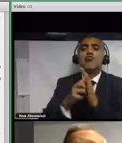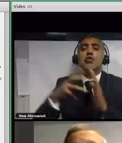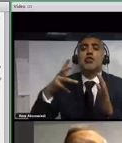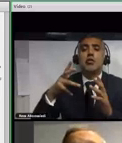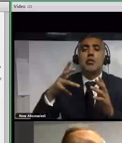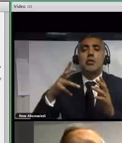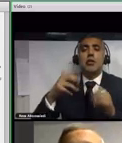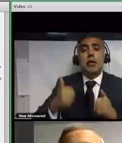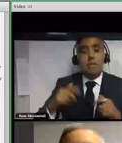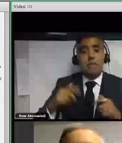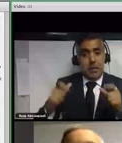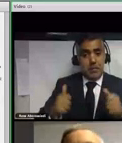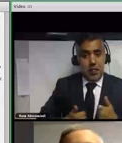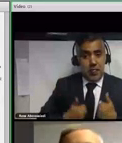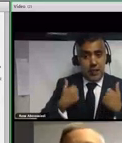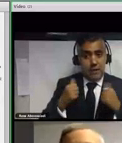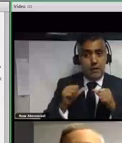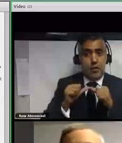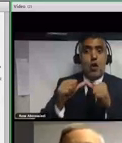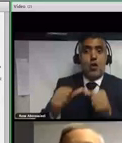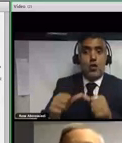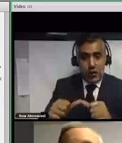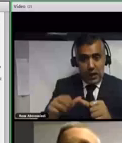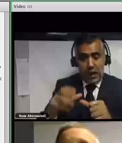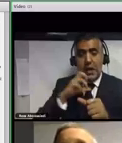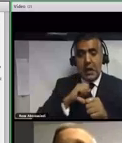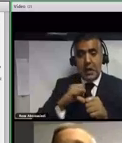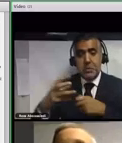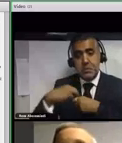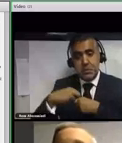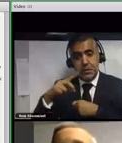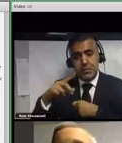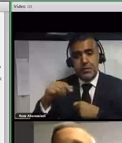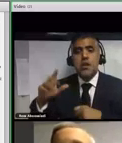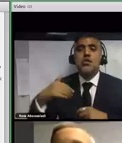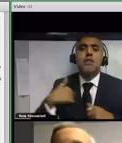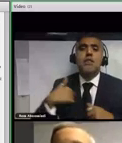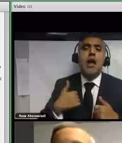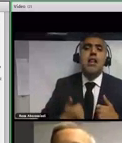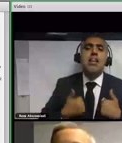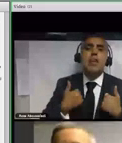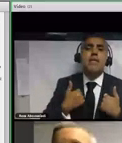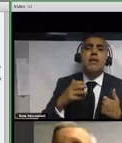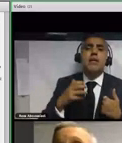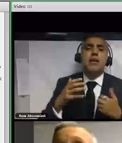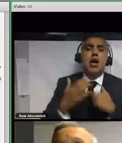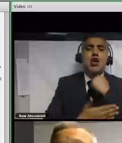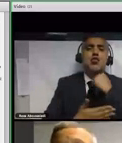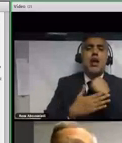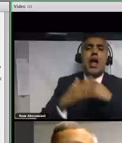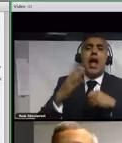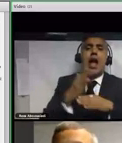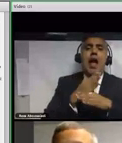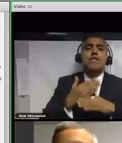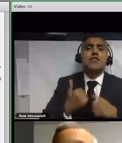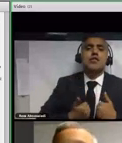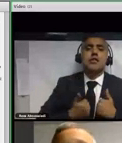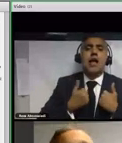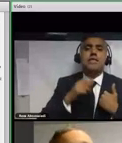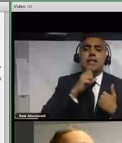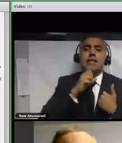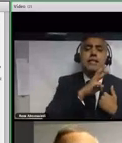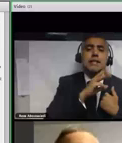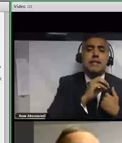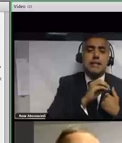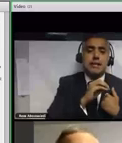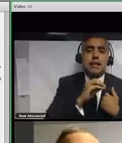longer, and age is correlated with disability. So if I'm in a country and my average life expectancy is 60, and now